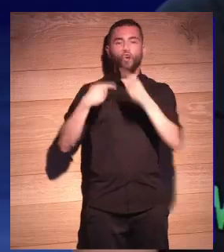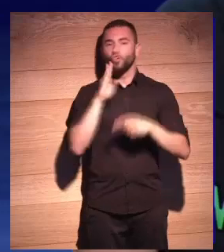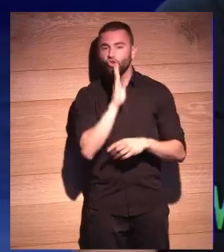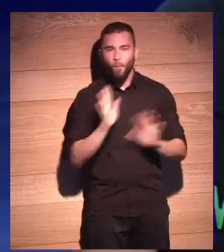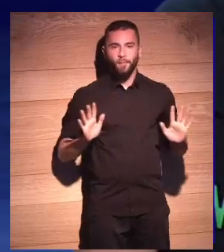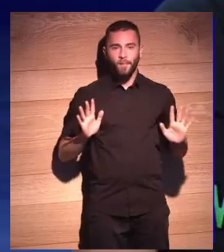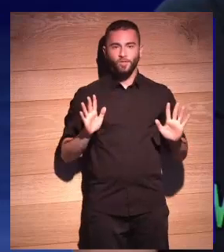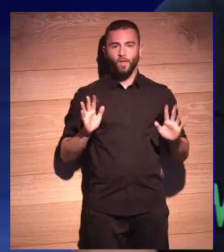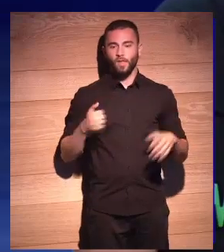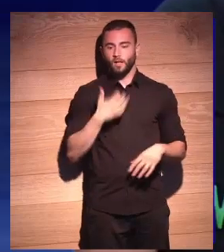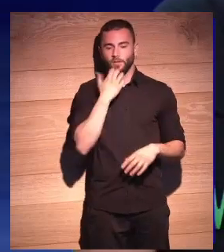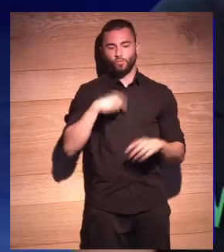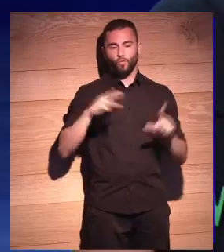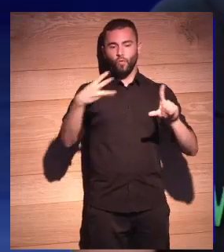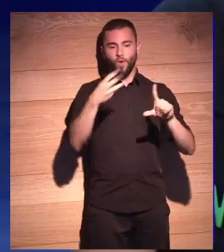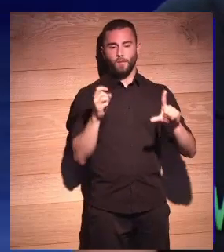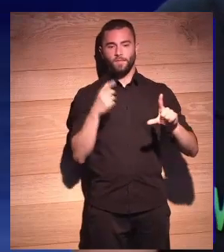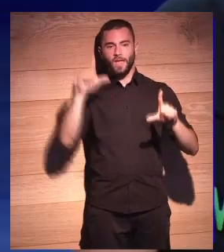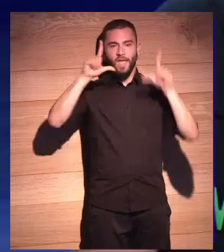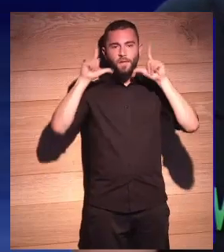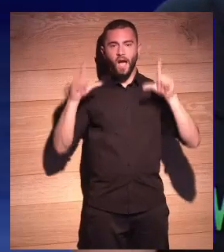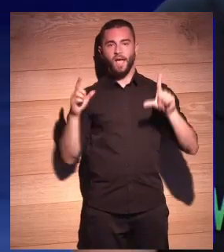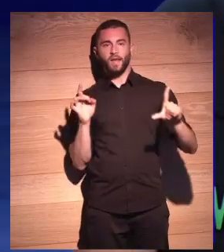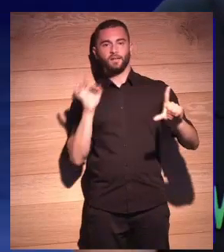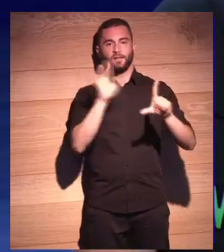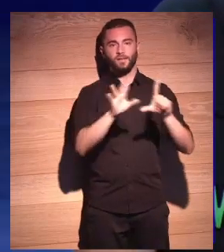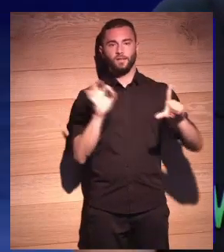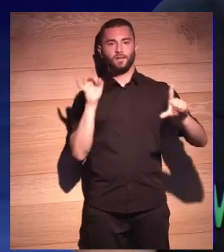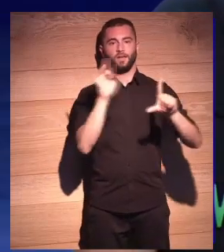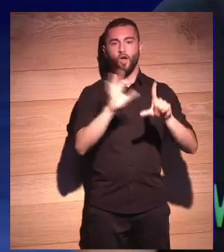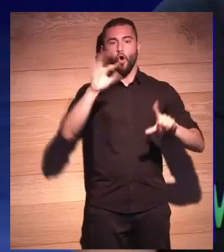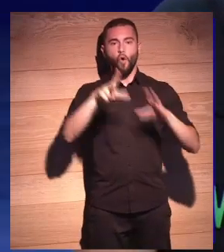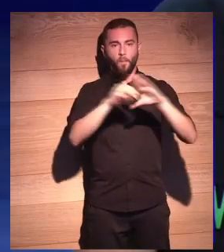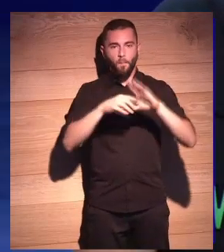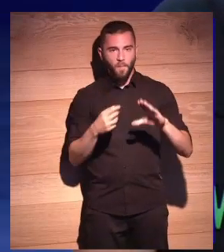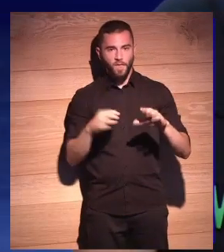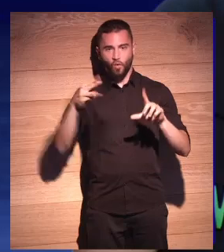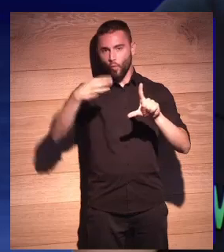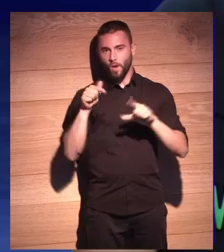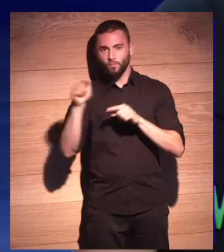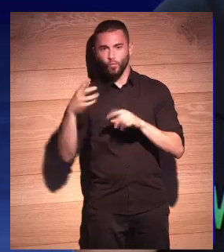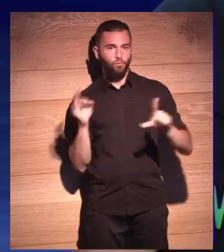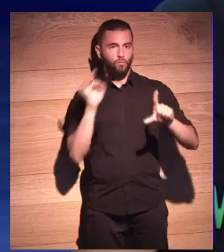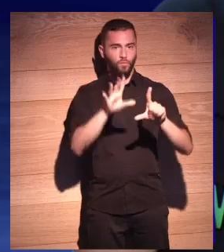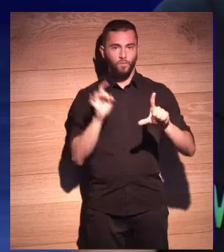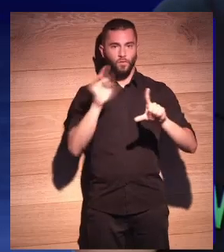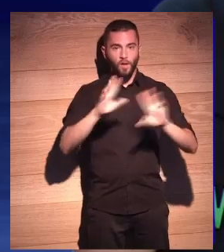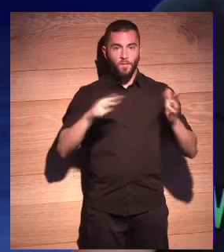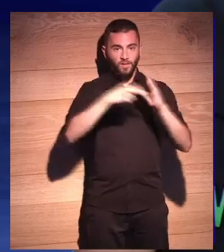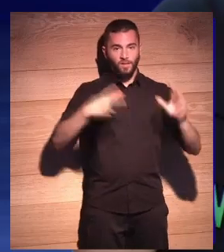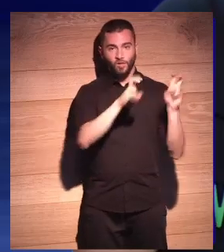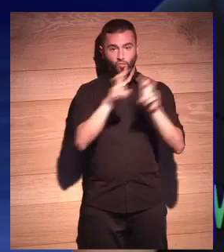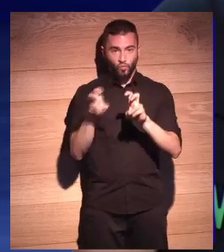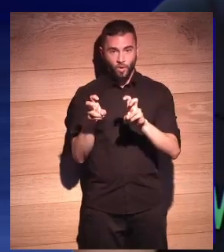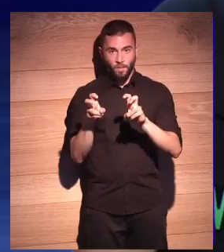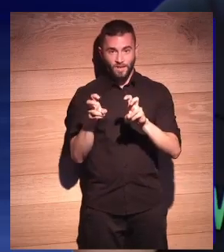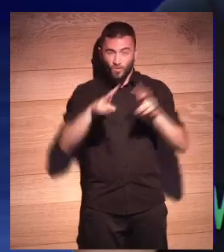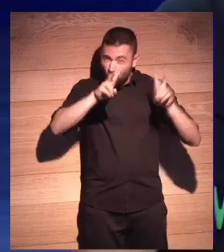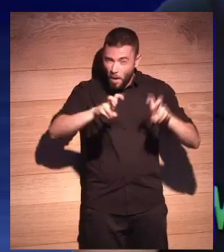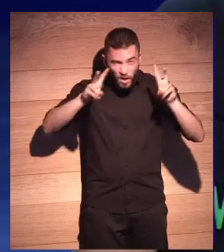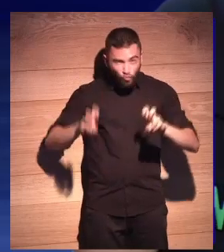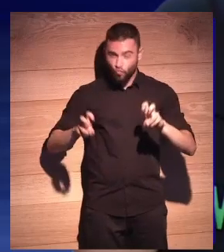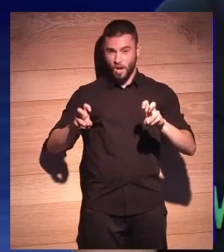apply all the way to conventional, to images you upload in your website or videos in your website. But with new